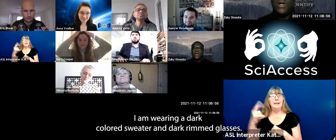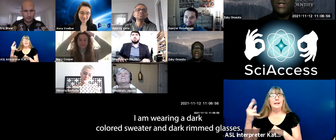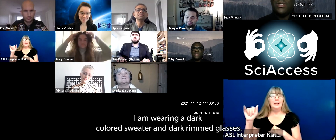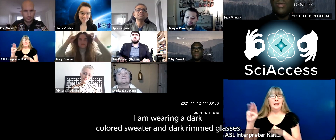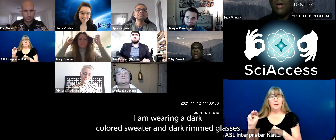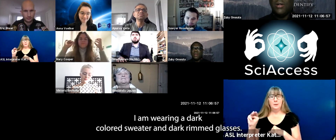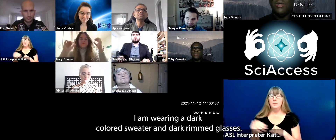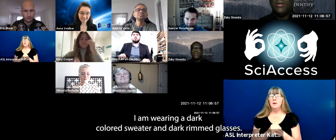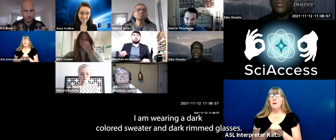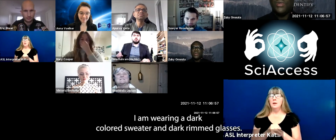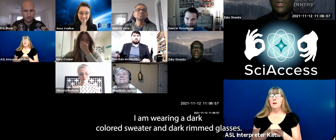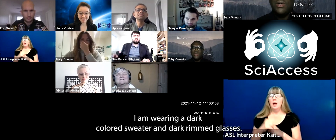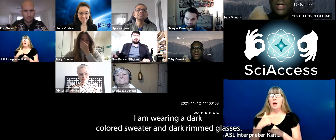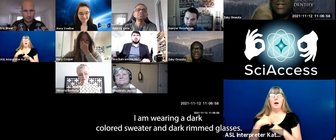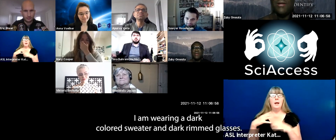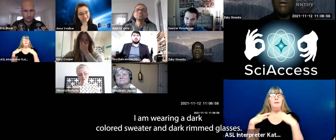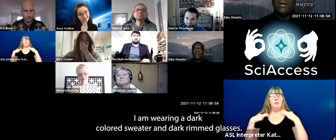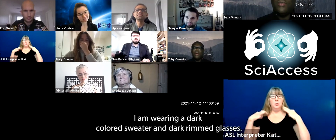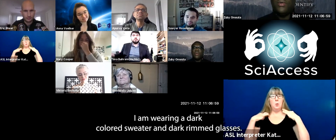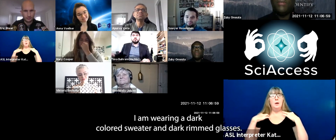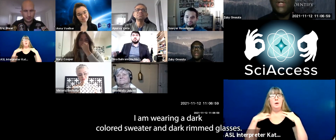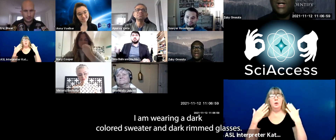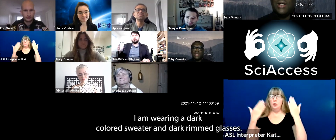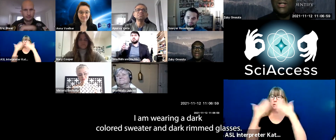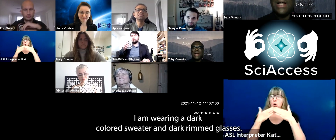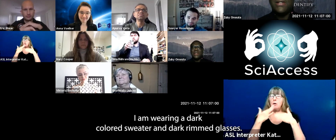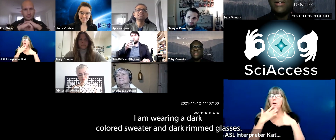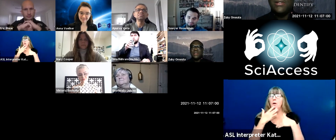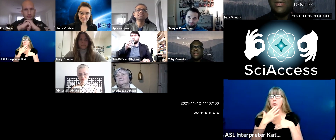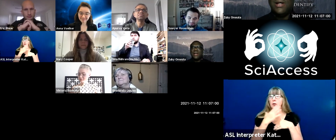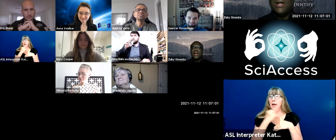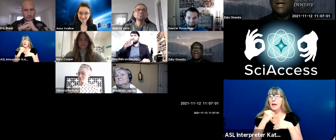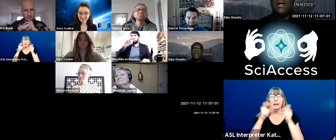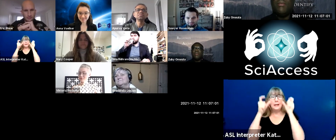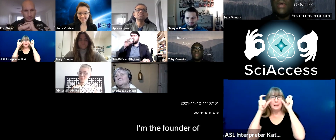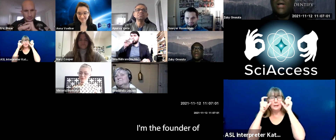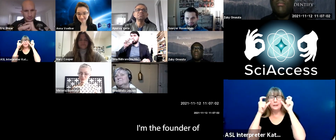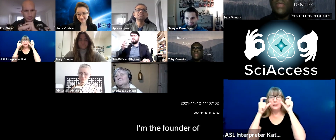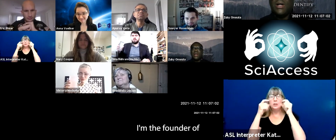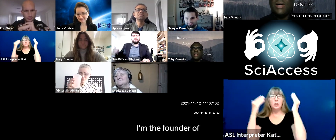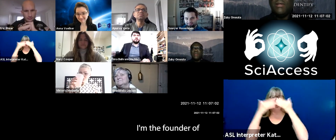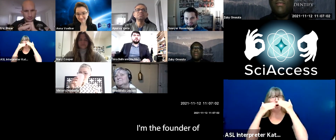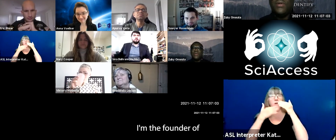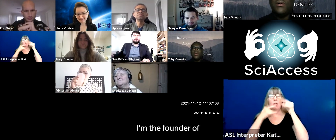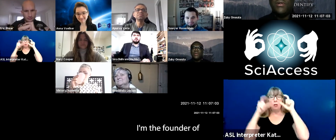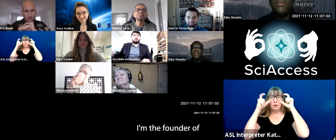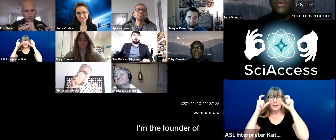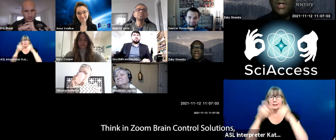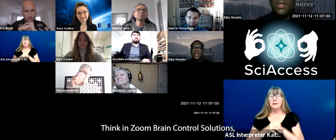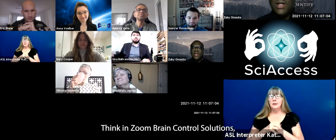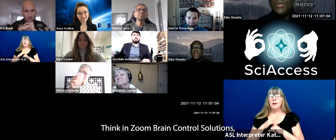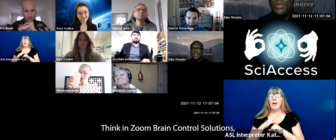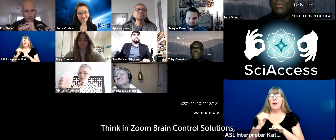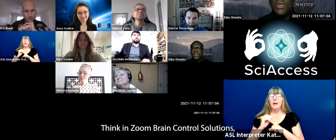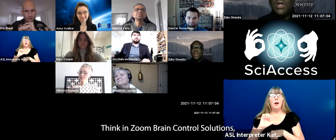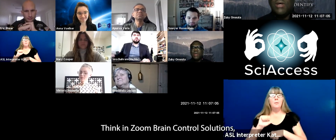wearing a dark colored sweater and dark rimmed glasses. I'm the founder of